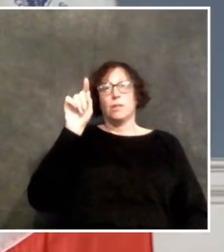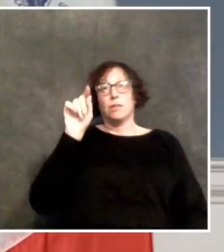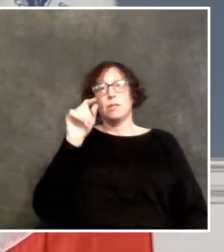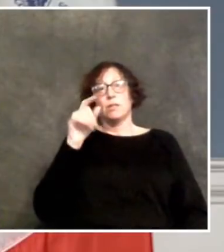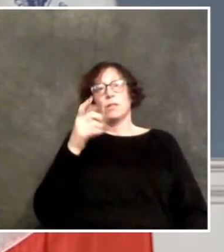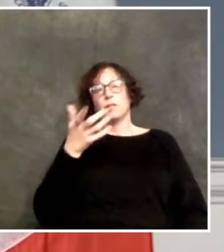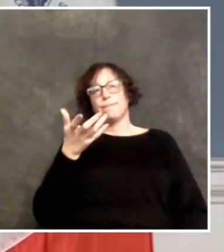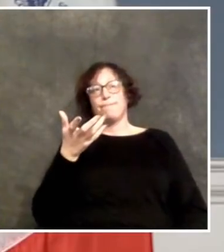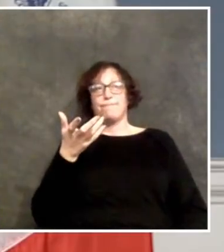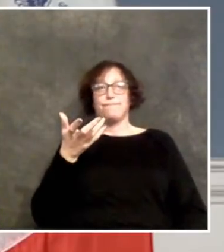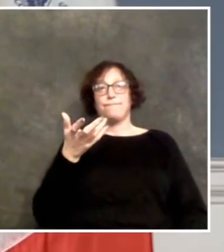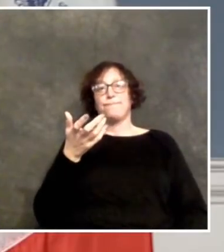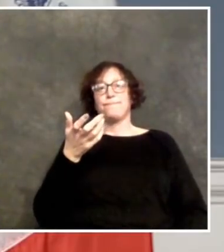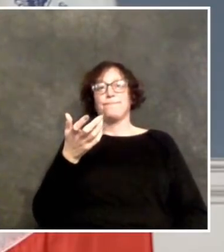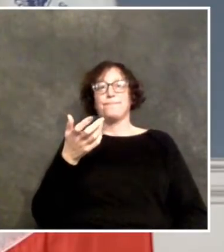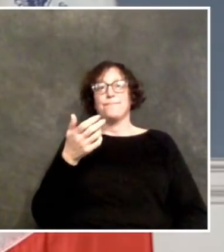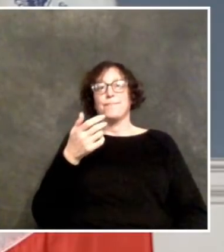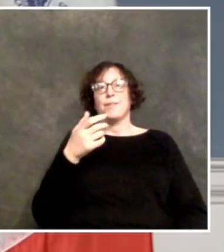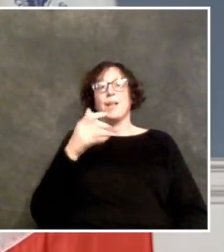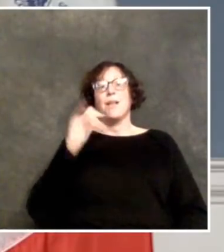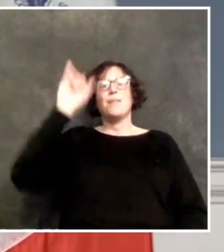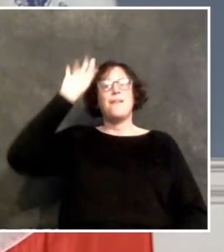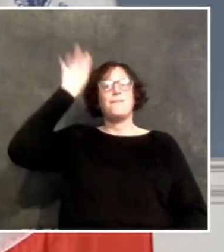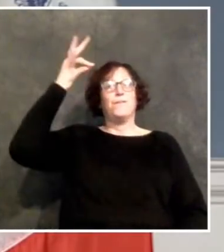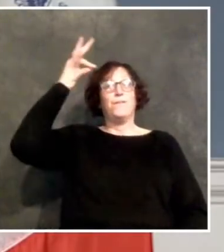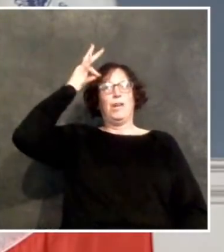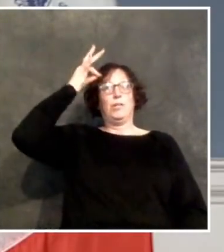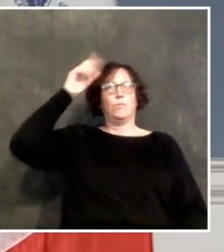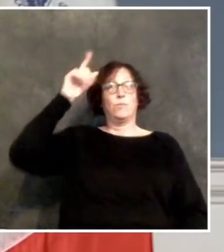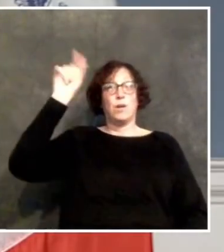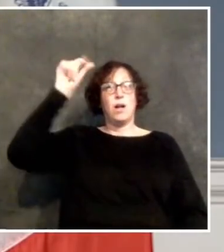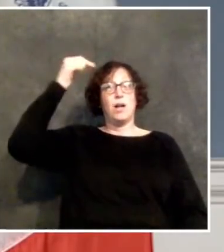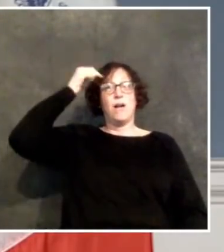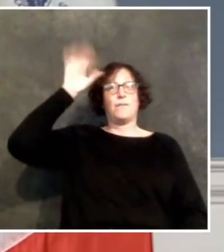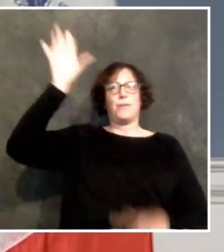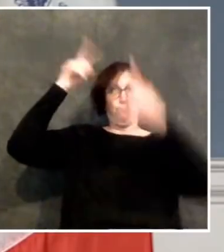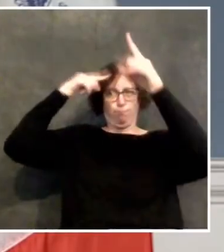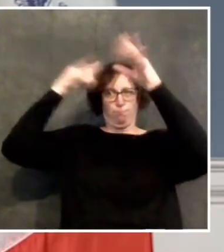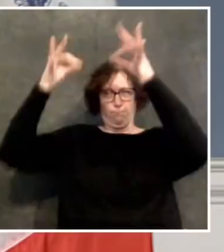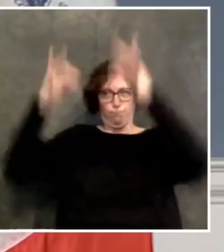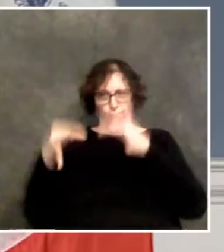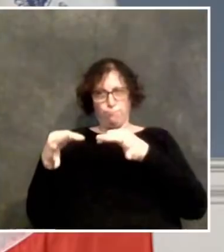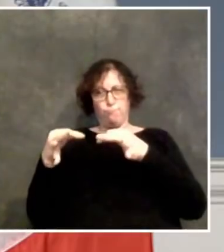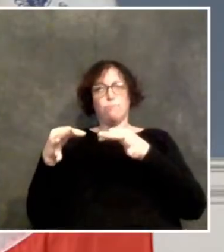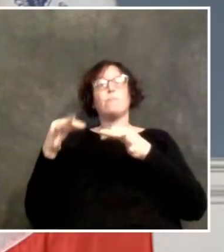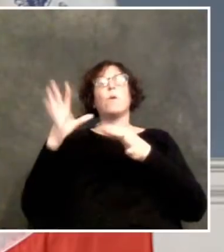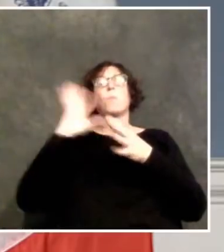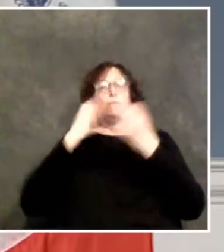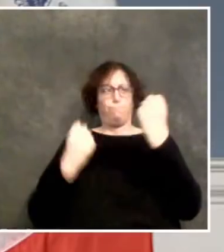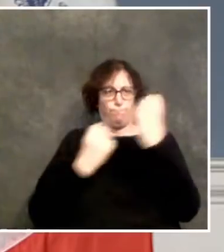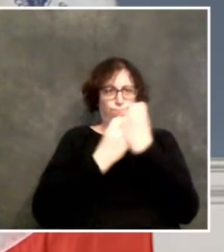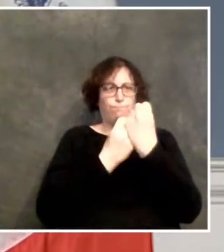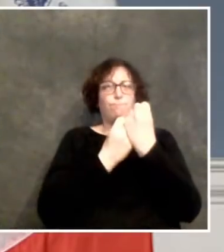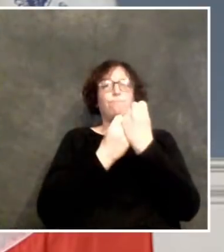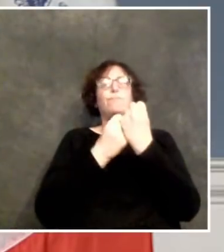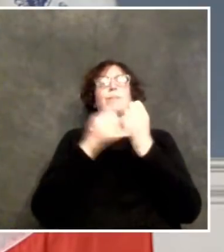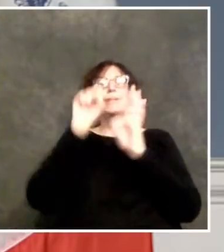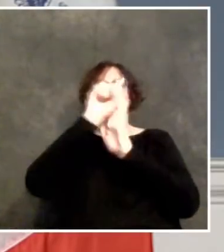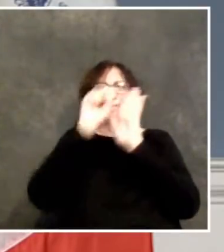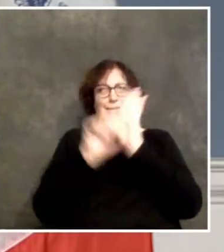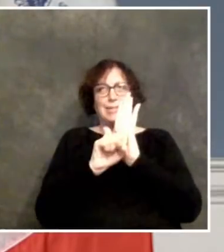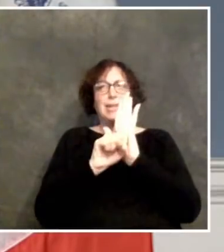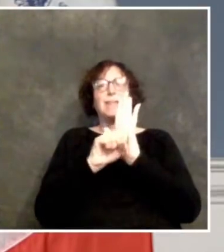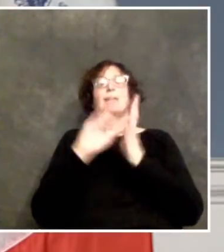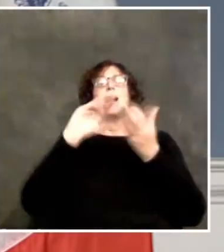to support states and cities with the Medicaid money, and I give a lot of credit to Senator Schumer for